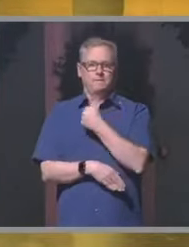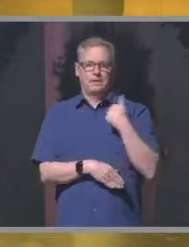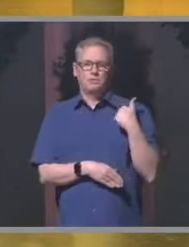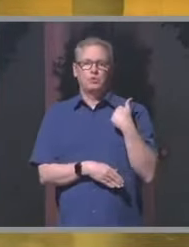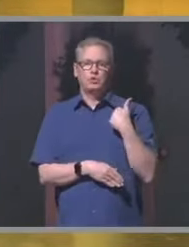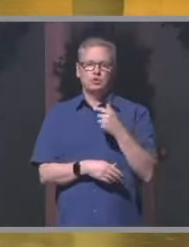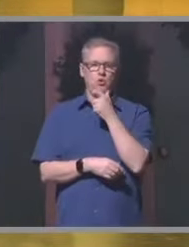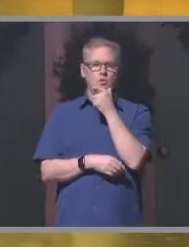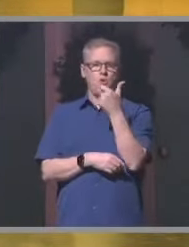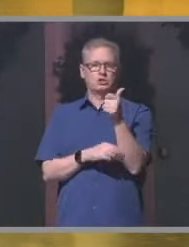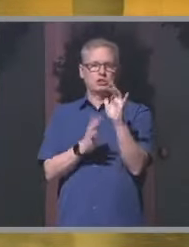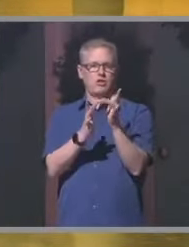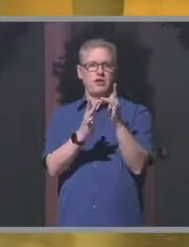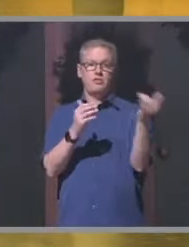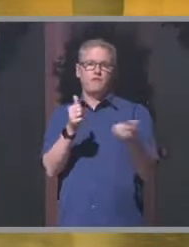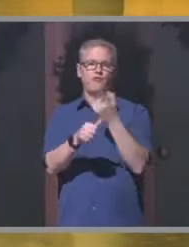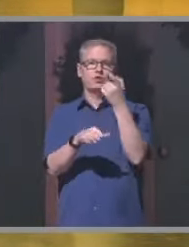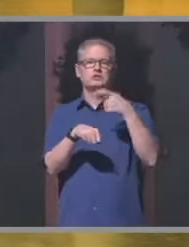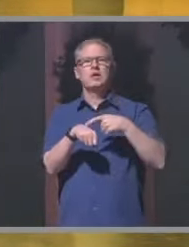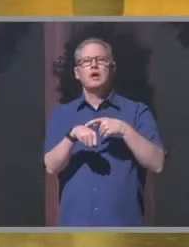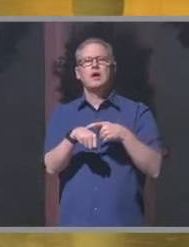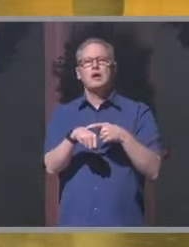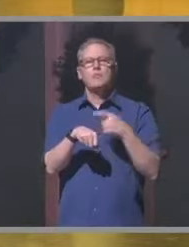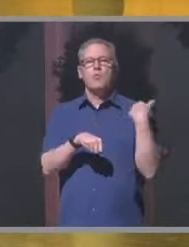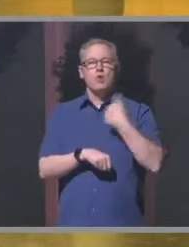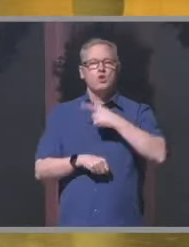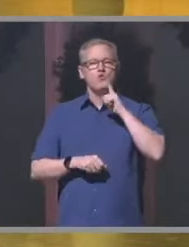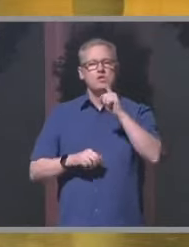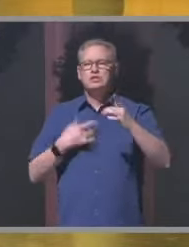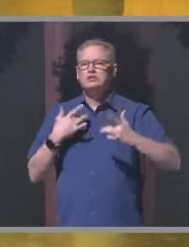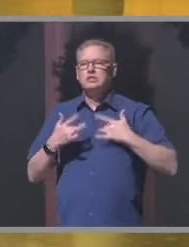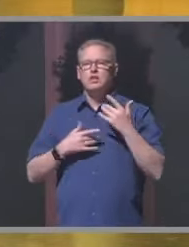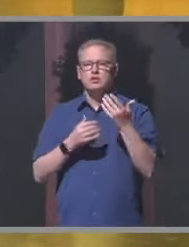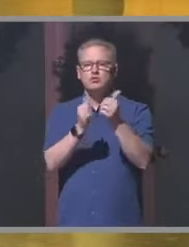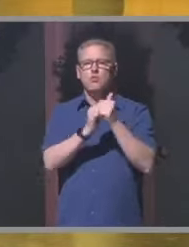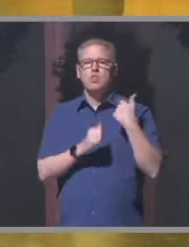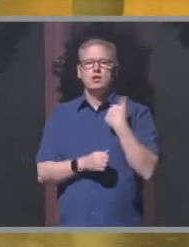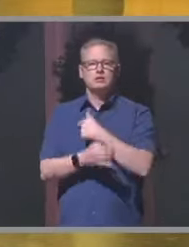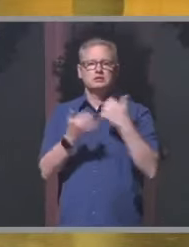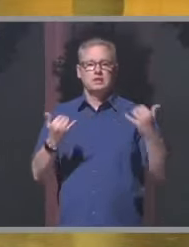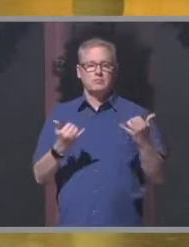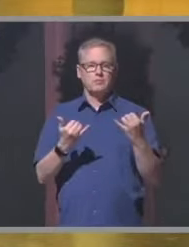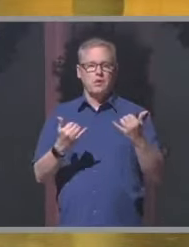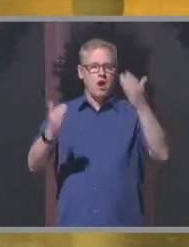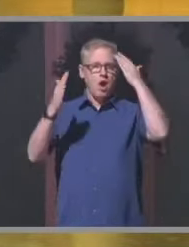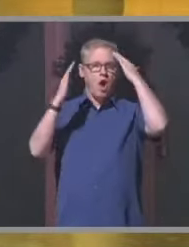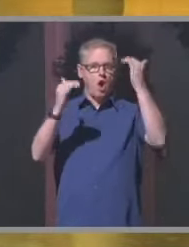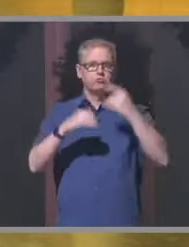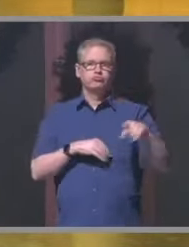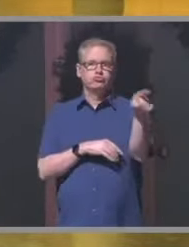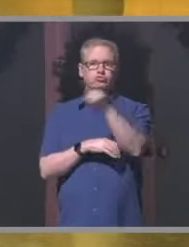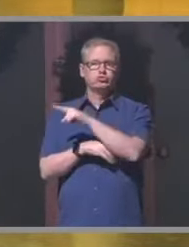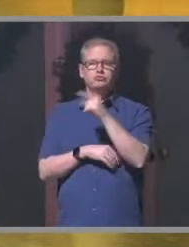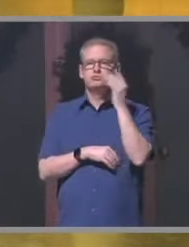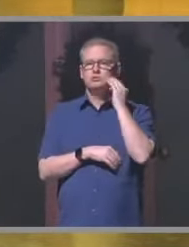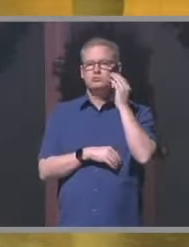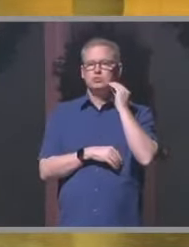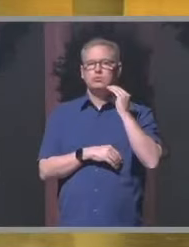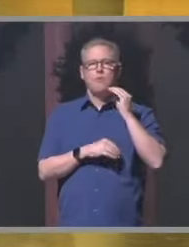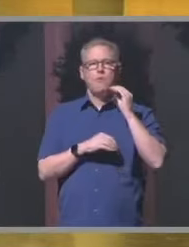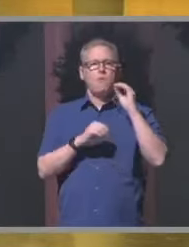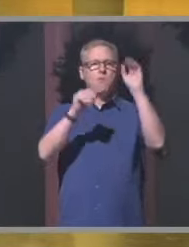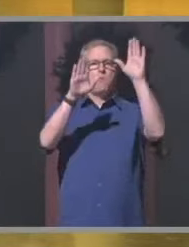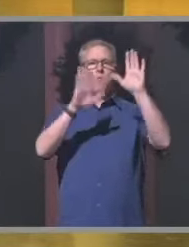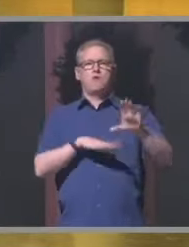who are watching online with us for the very first time. We are so excited that you're with us today. And we hope that you have had an